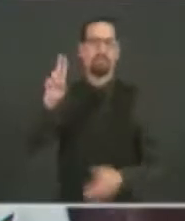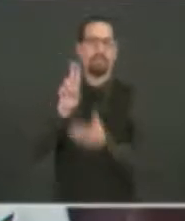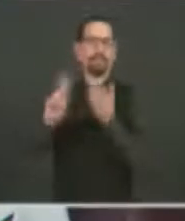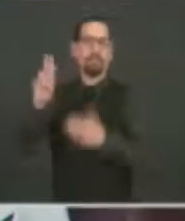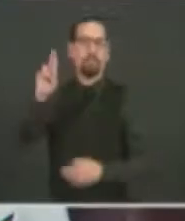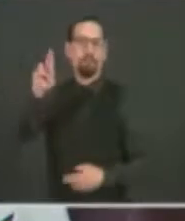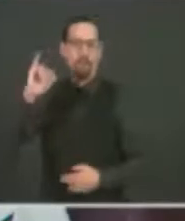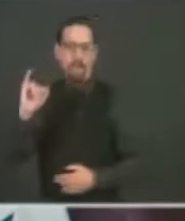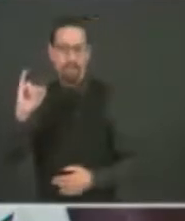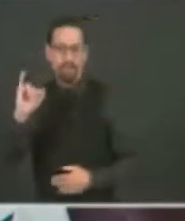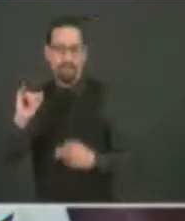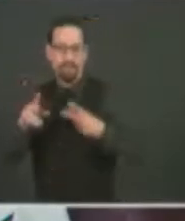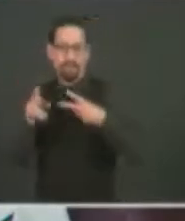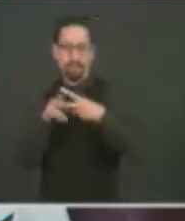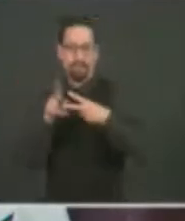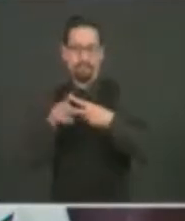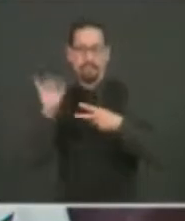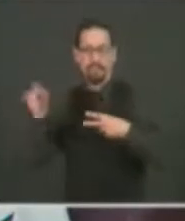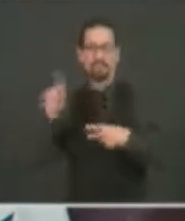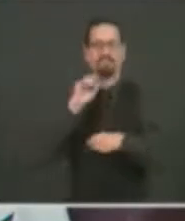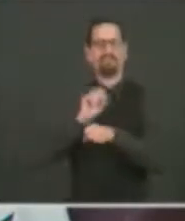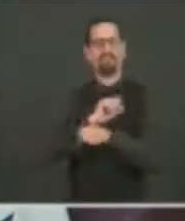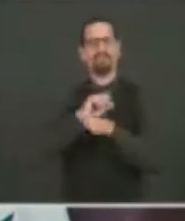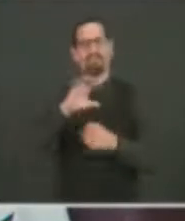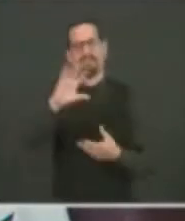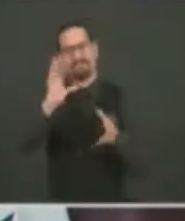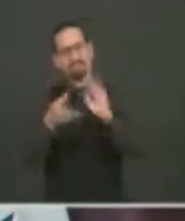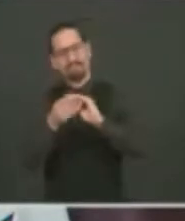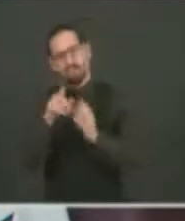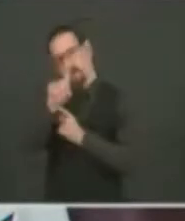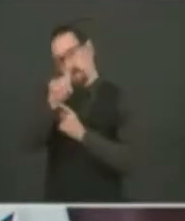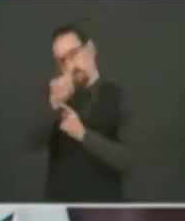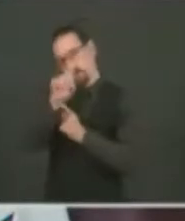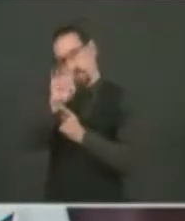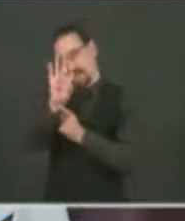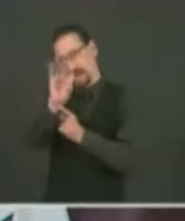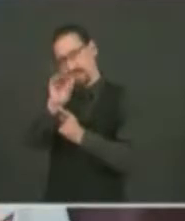approximately 190 new positive cases,